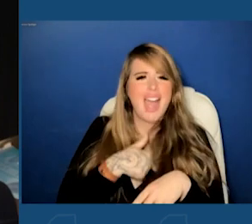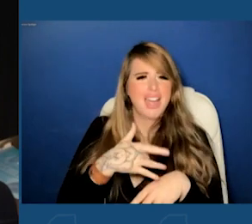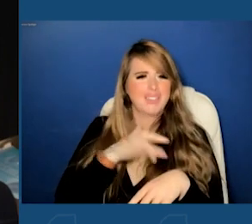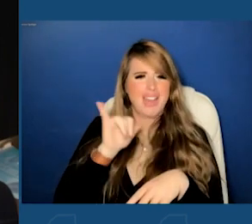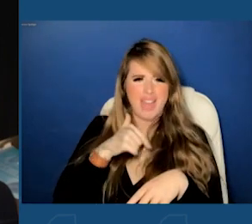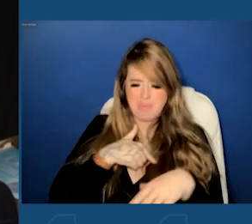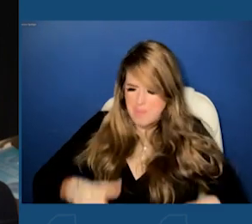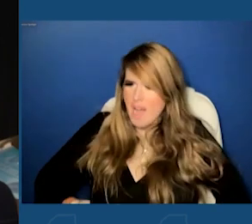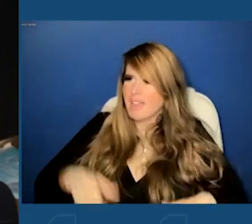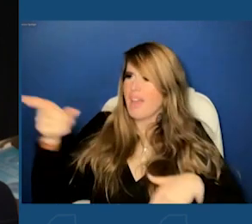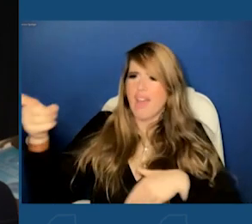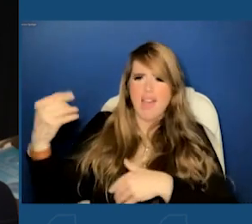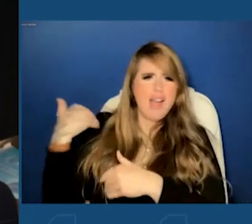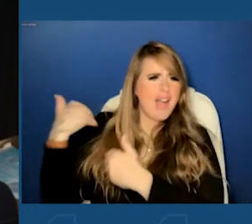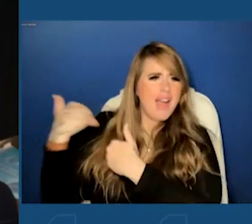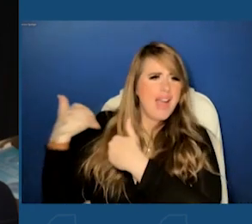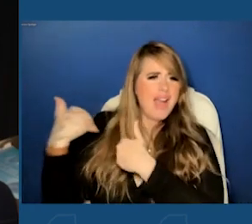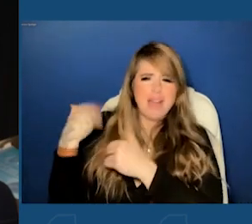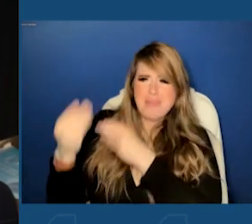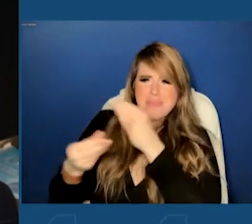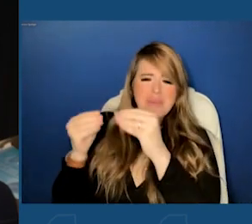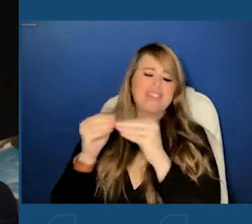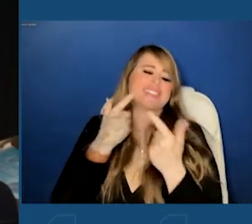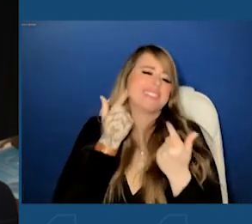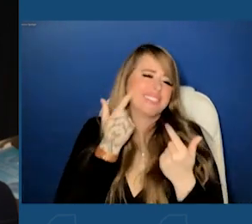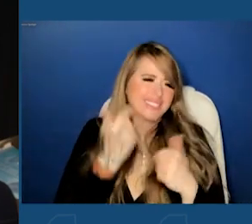here, but it works.